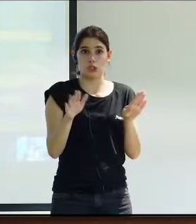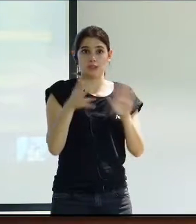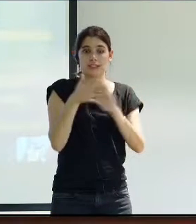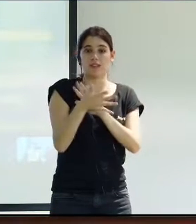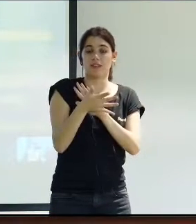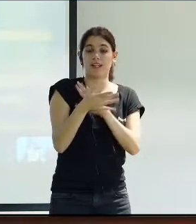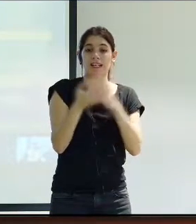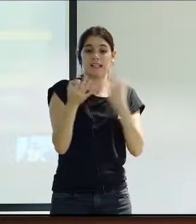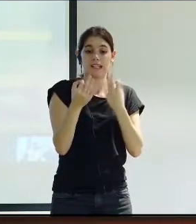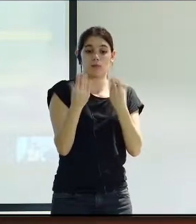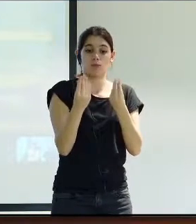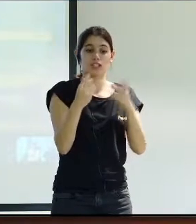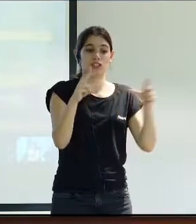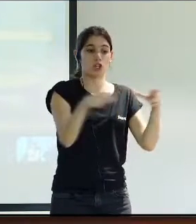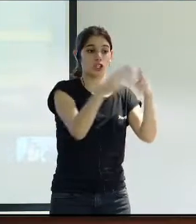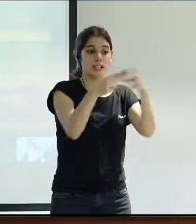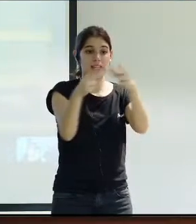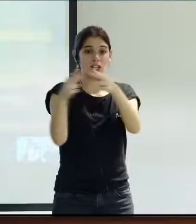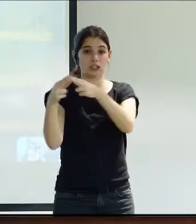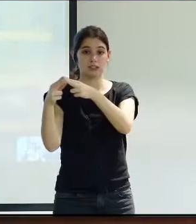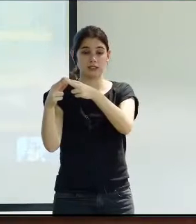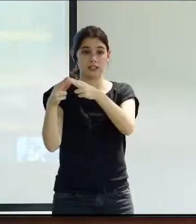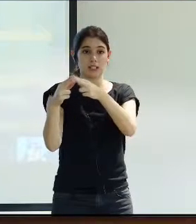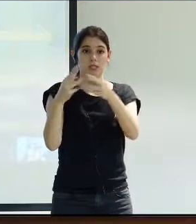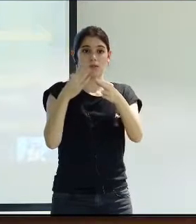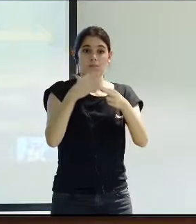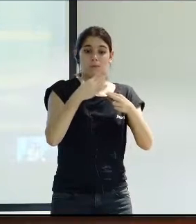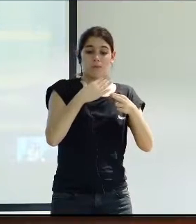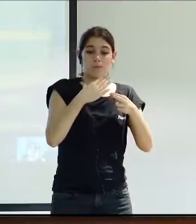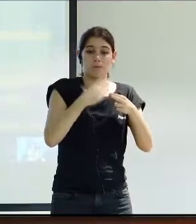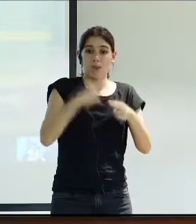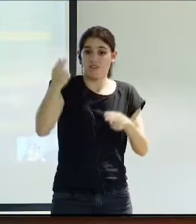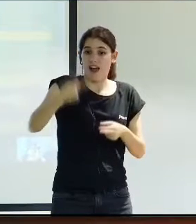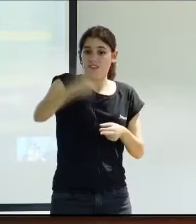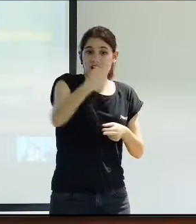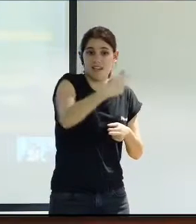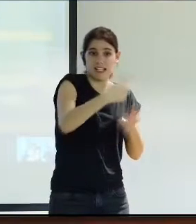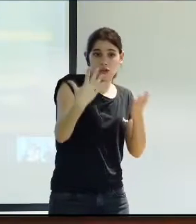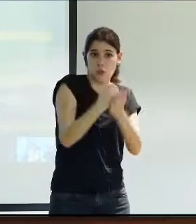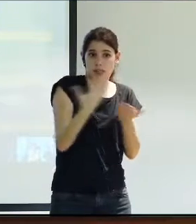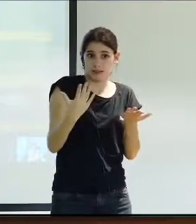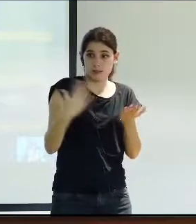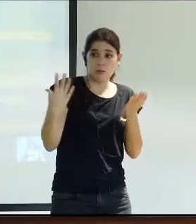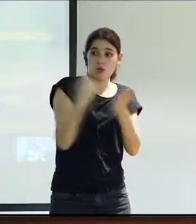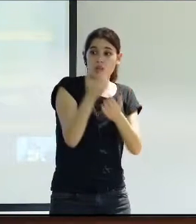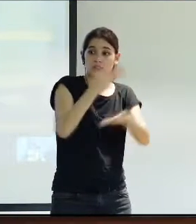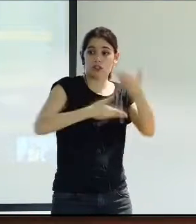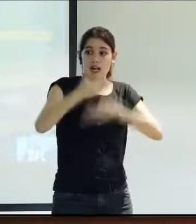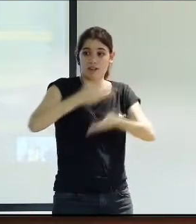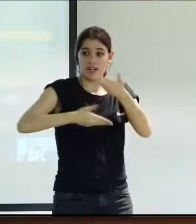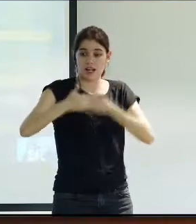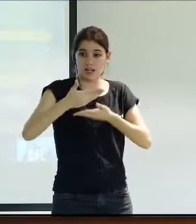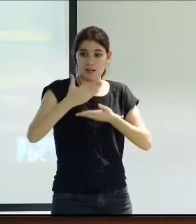the individual to organize and to be collaborating with others. Next